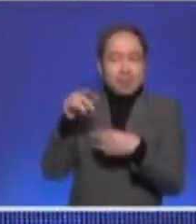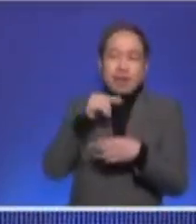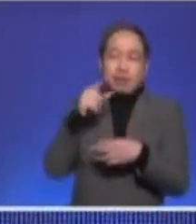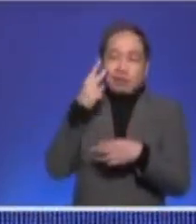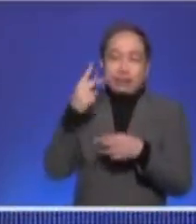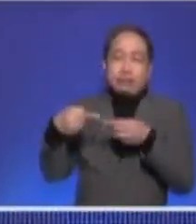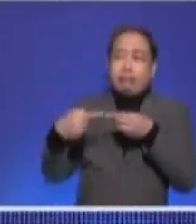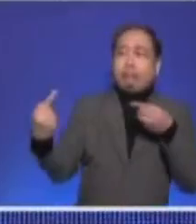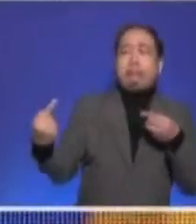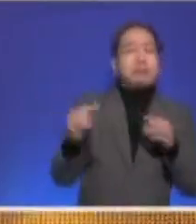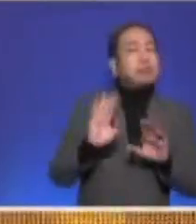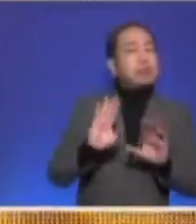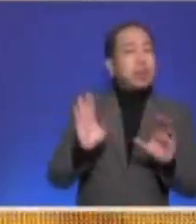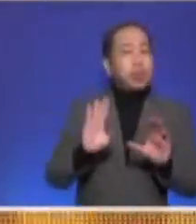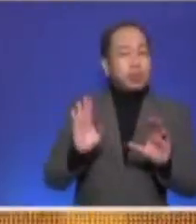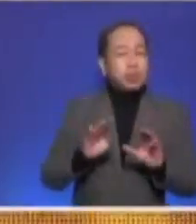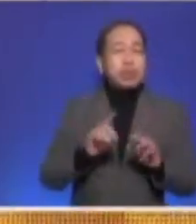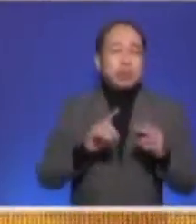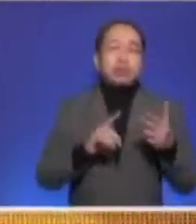no? And then we really need